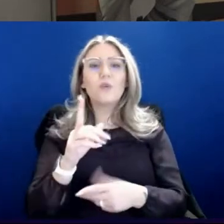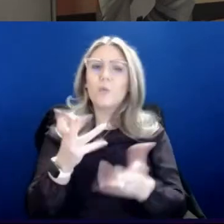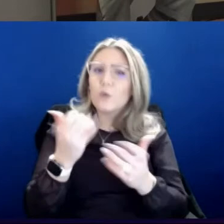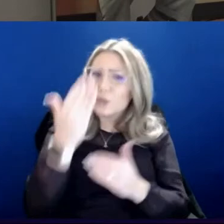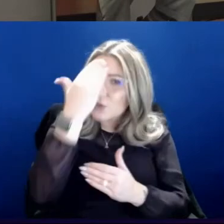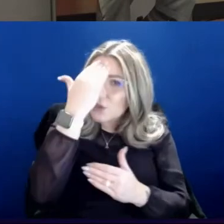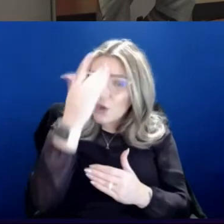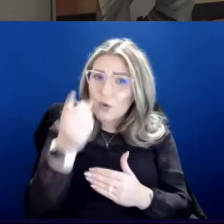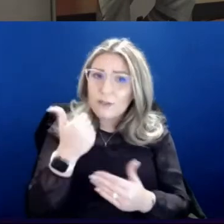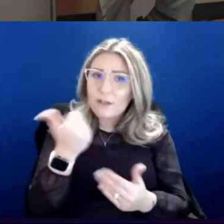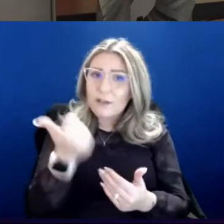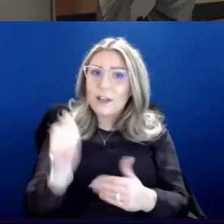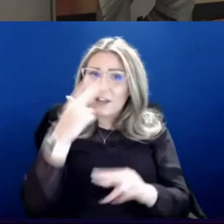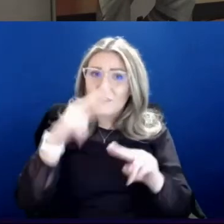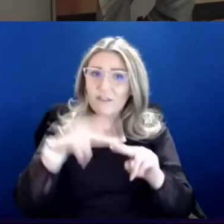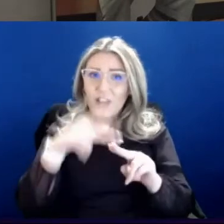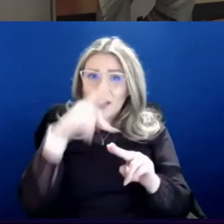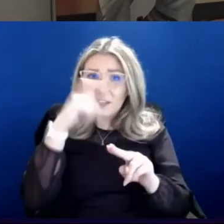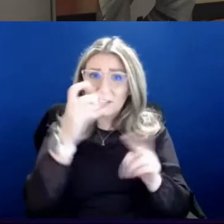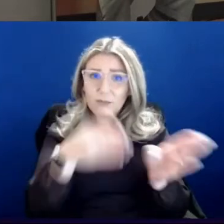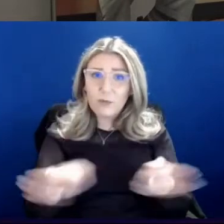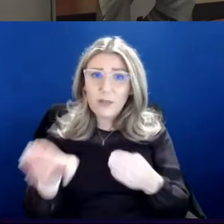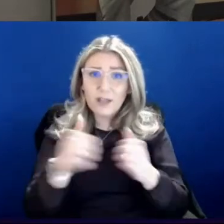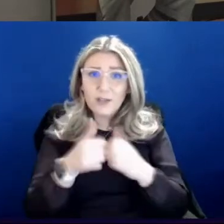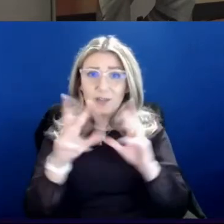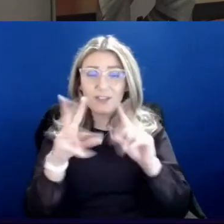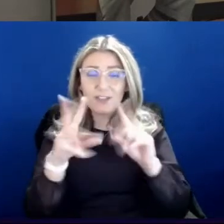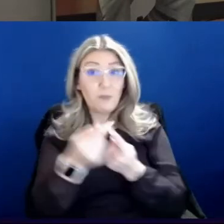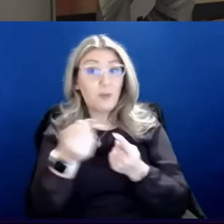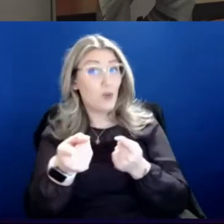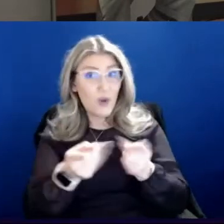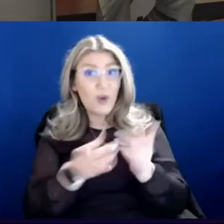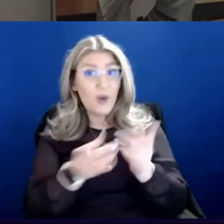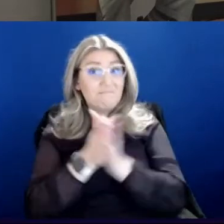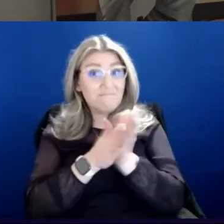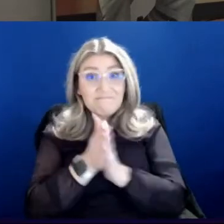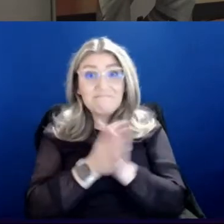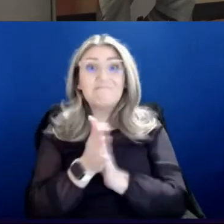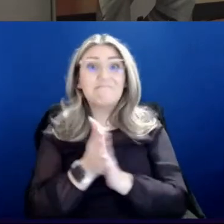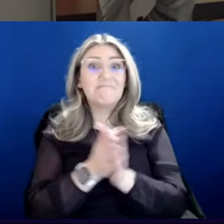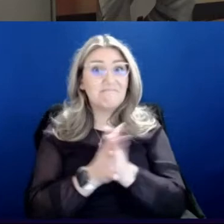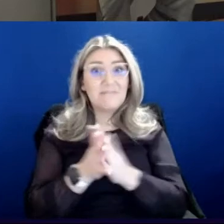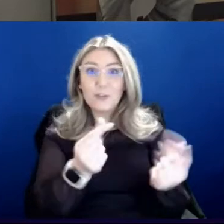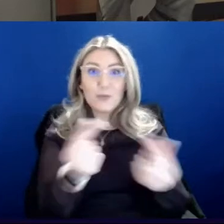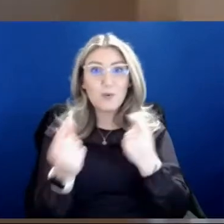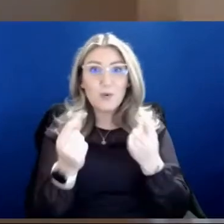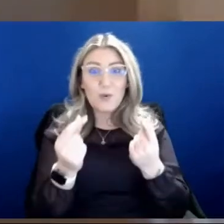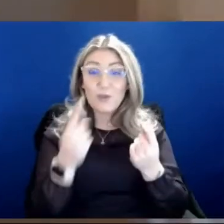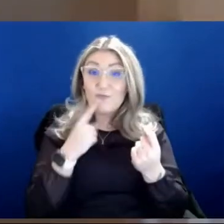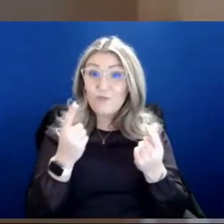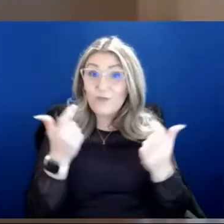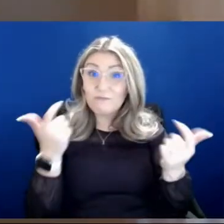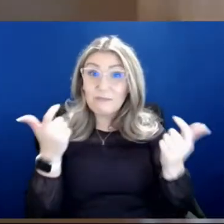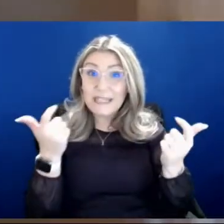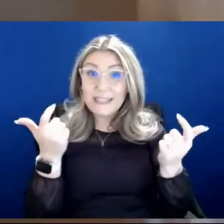summer plans with your family? I mean, you are a go-getter, so I'd be stunned if you told me you didn't have some big adventure planned.